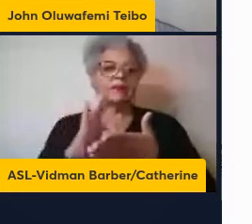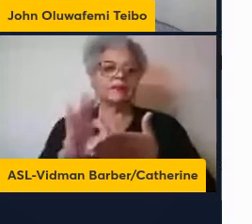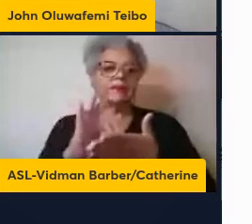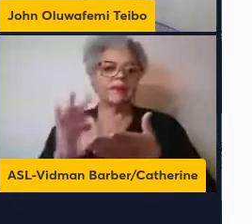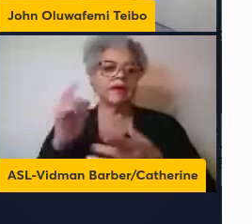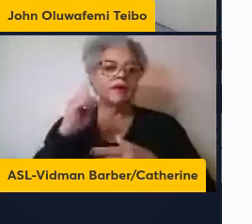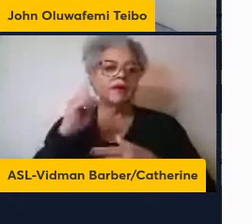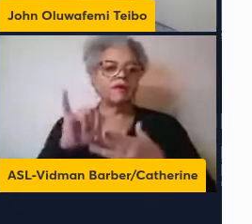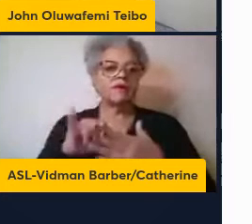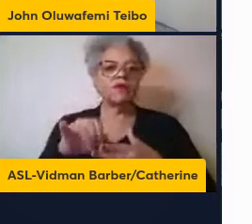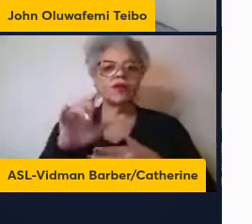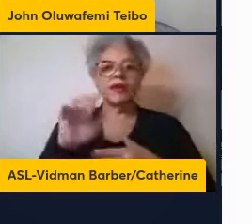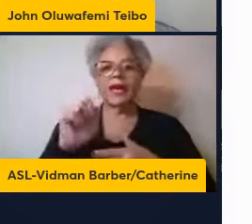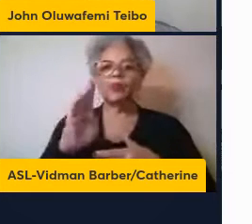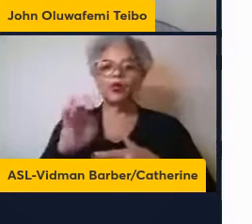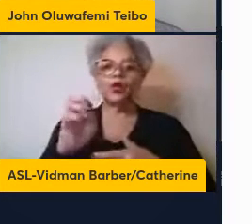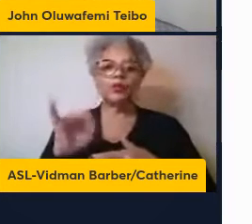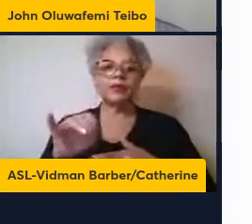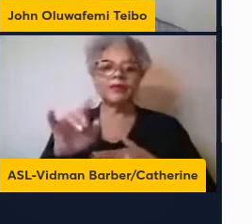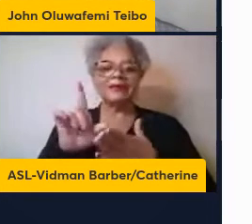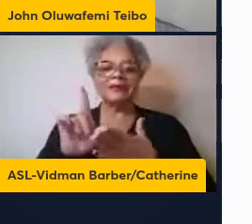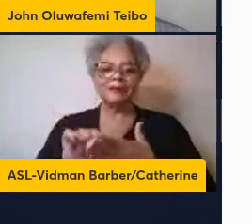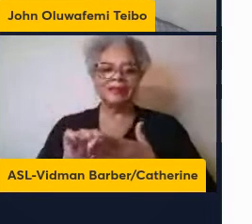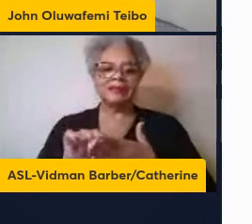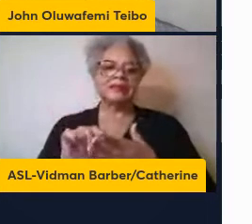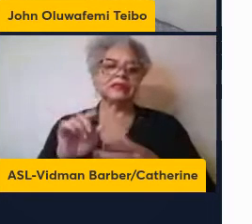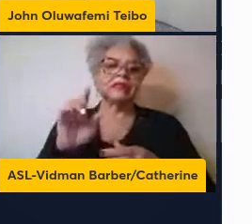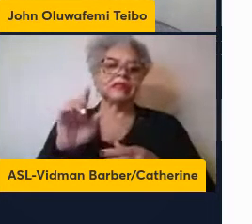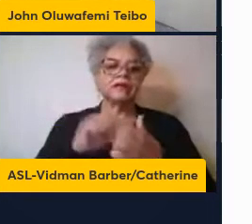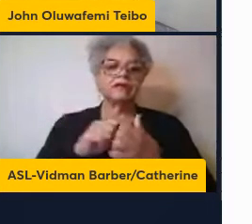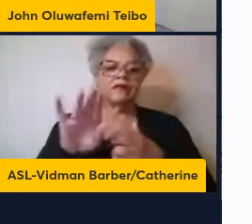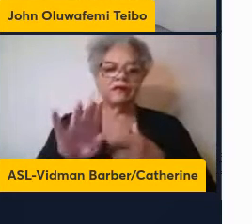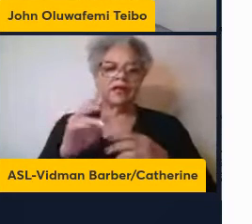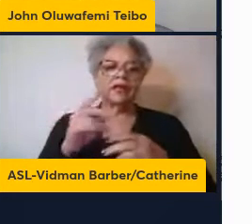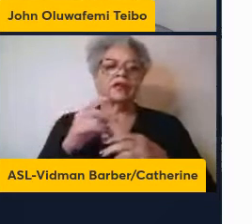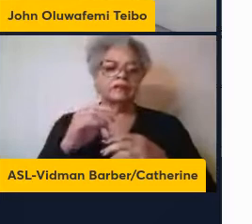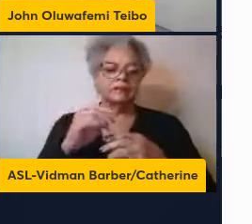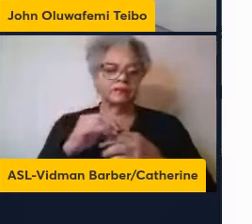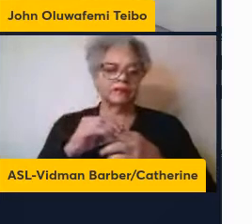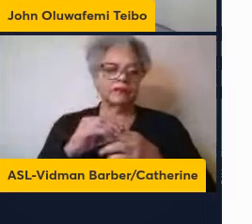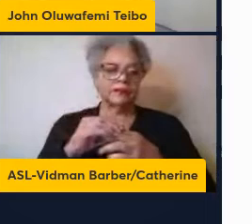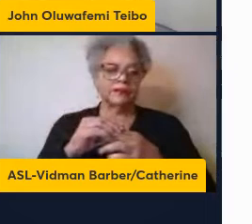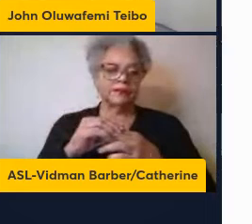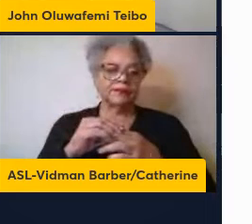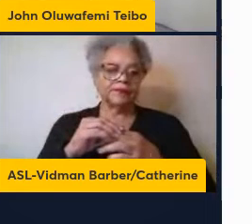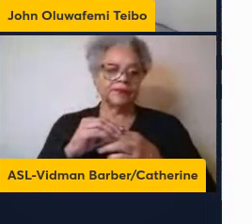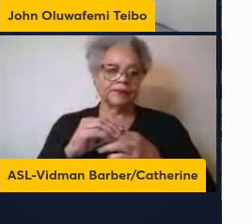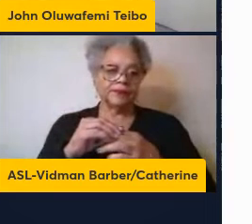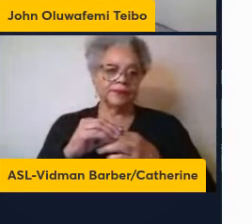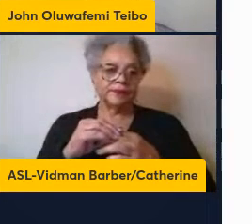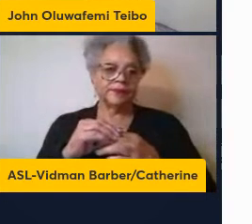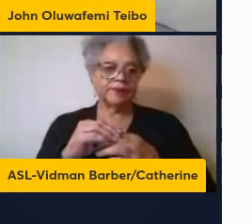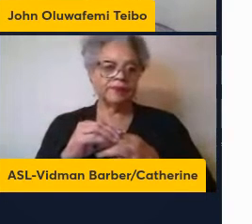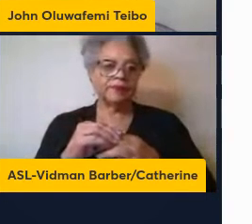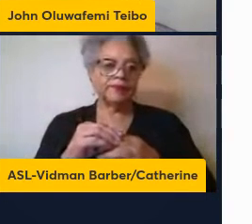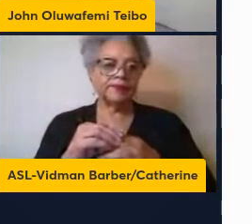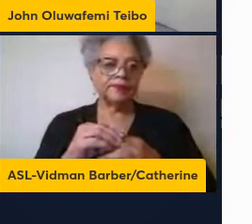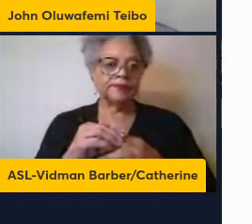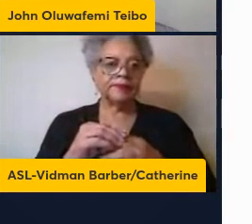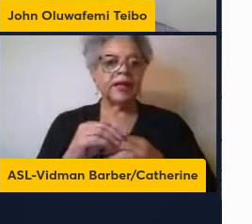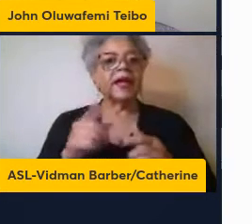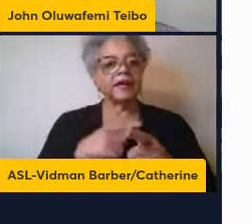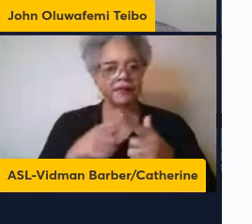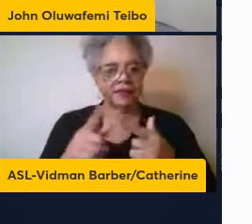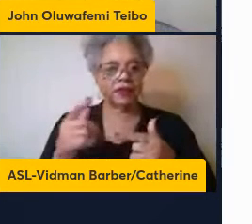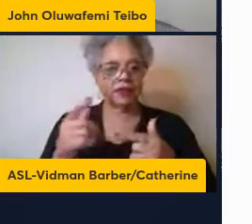protein that interferes with proteins of interest. And then we went for to reduce to